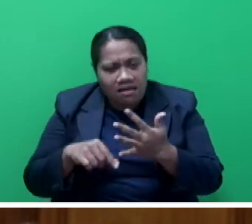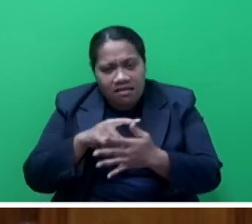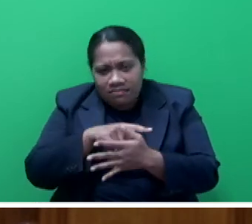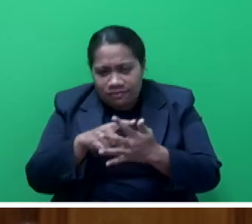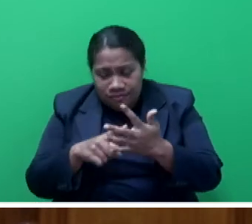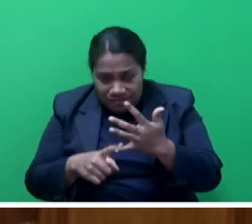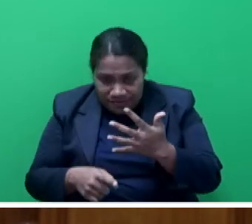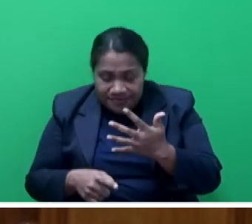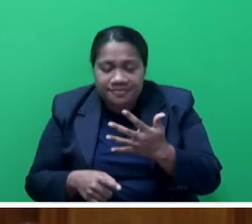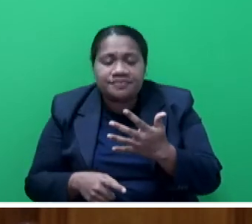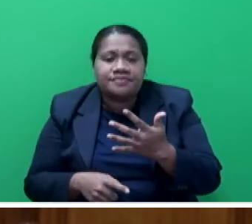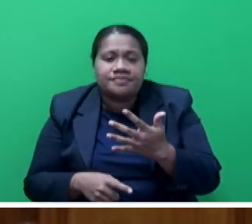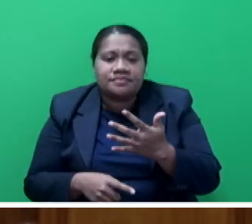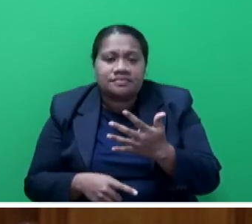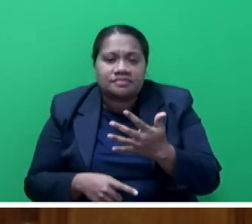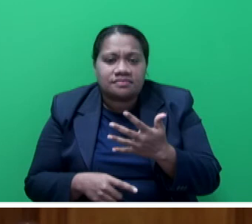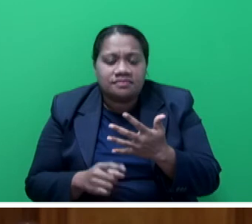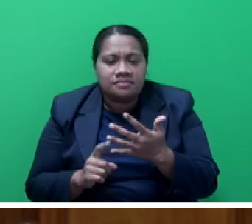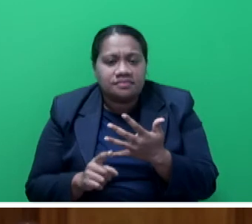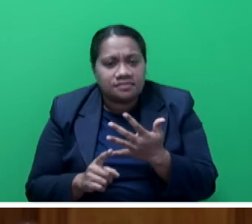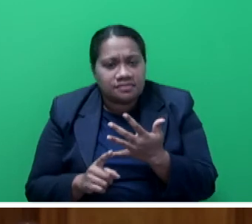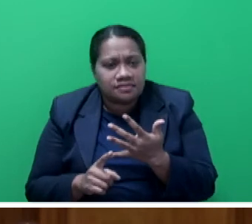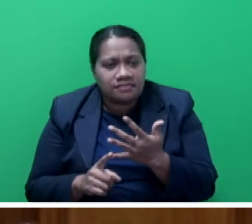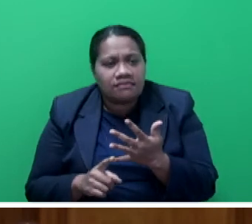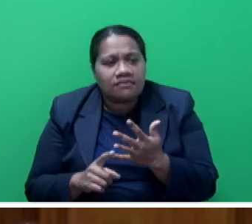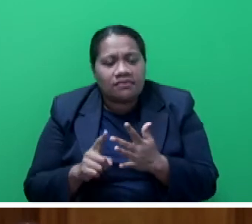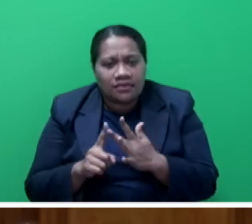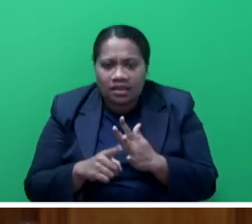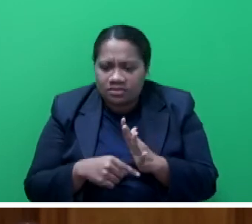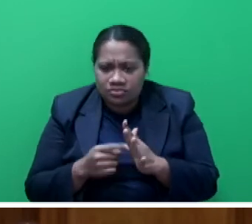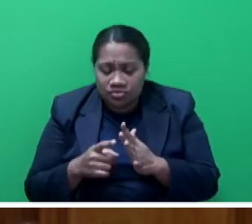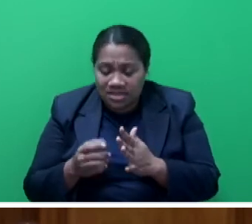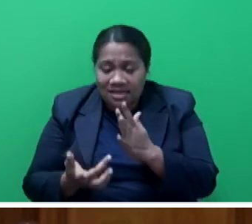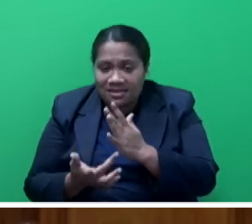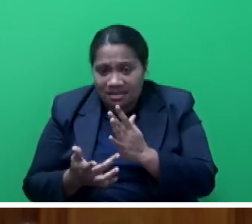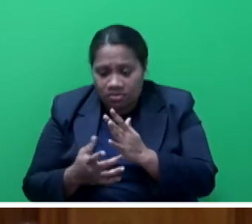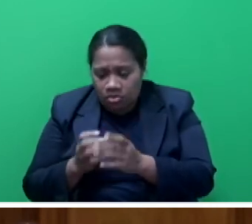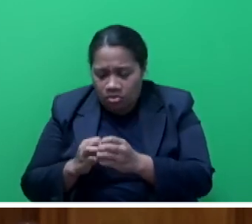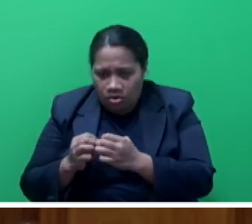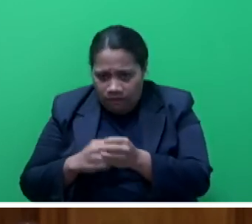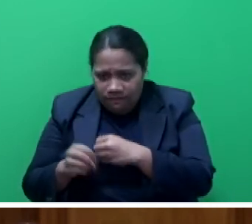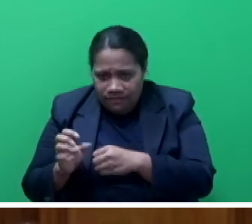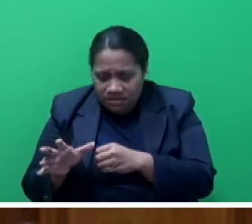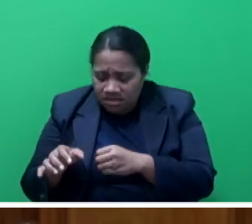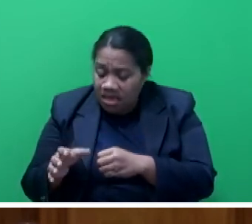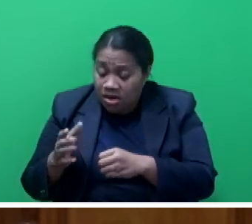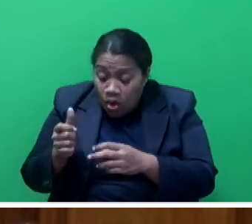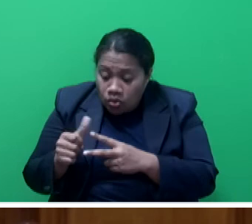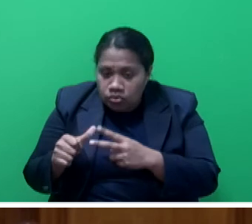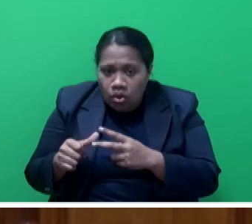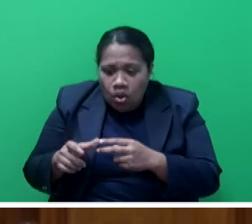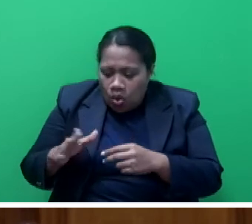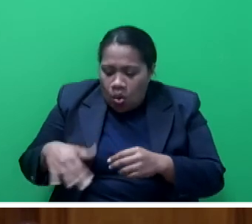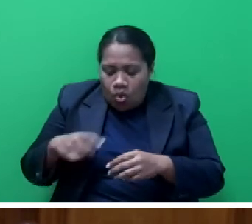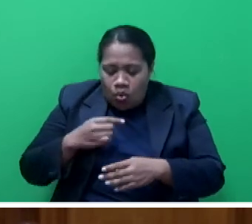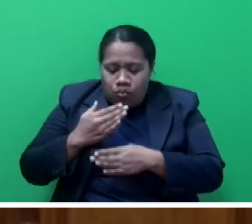Moses Maivunindawa, Netani Kumbunabanua, and Chokuni Siwa, the Technical Officer, and also the workers that will work very hard